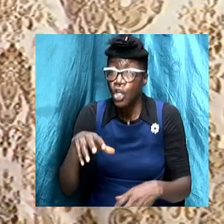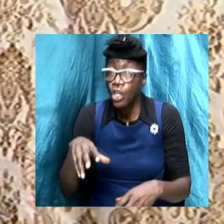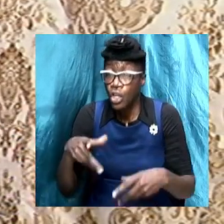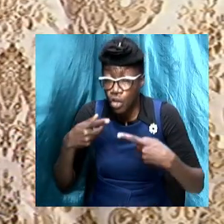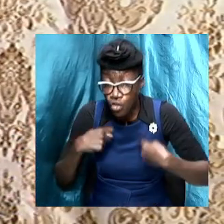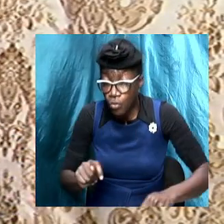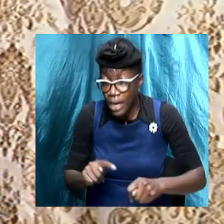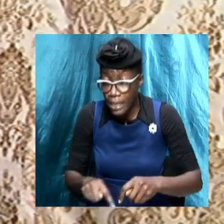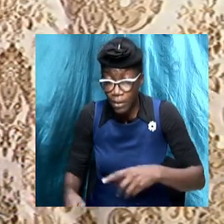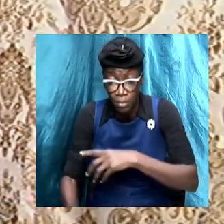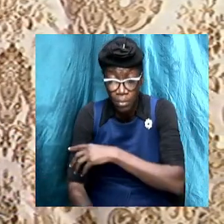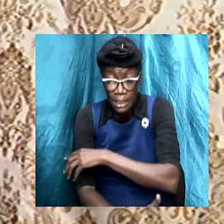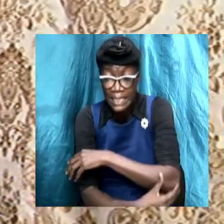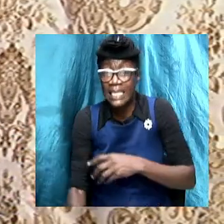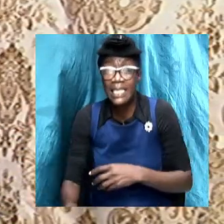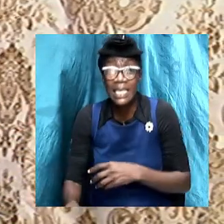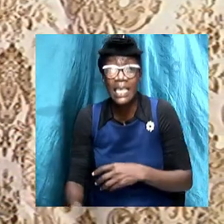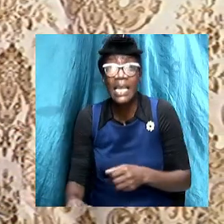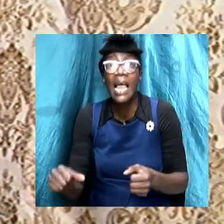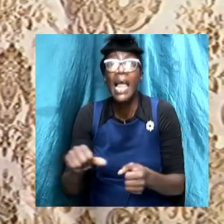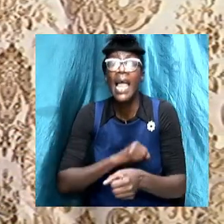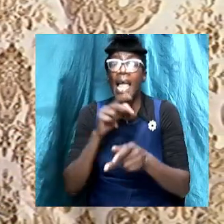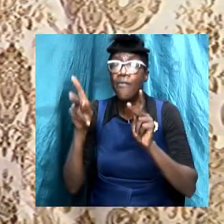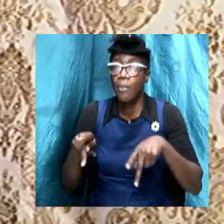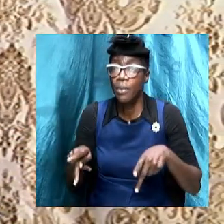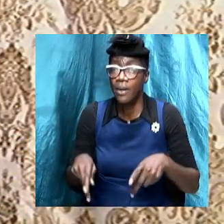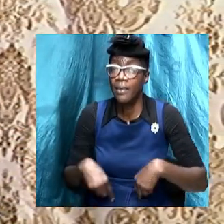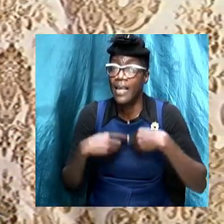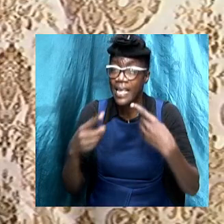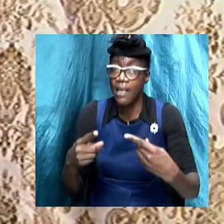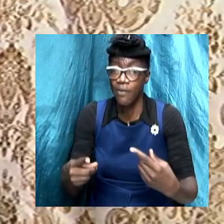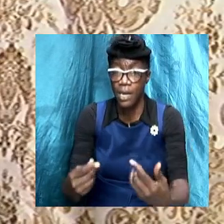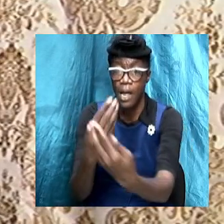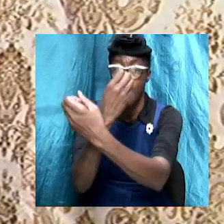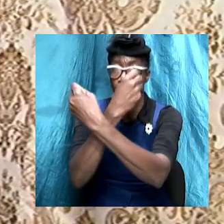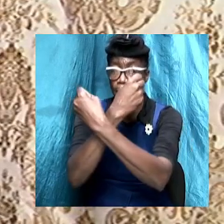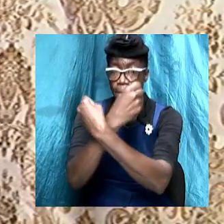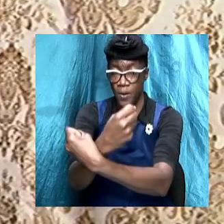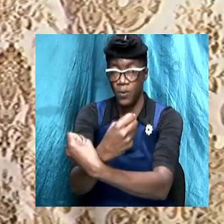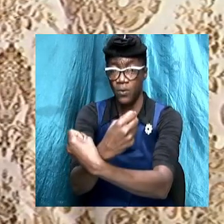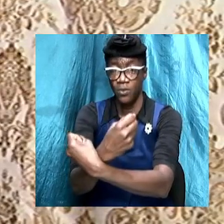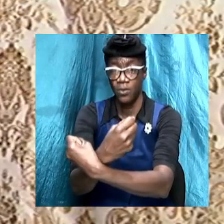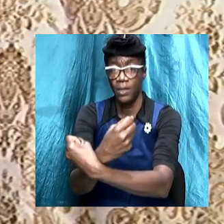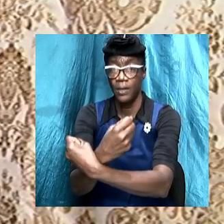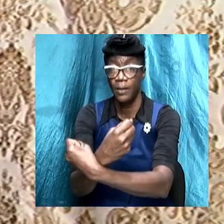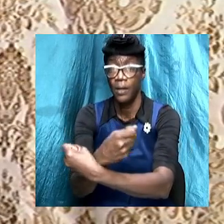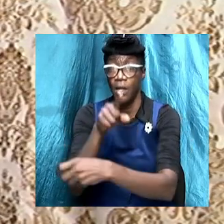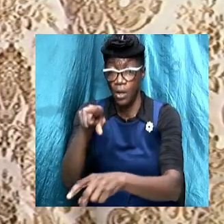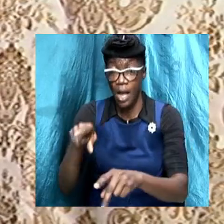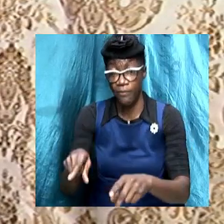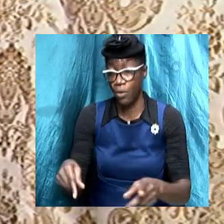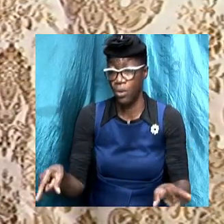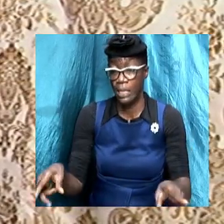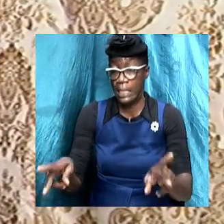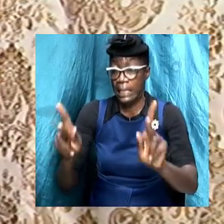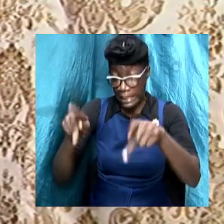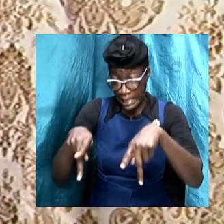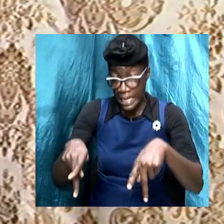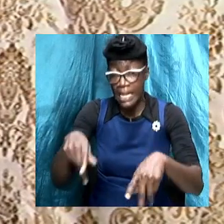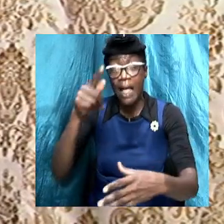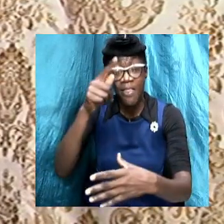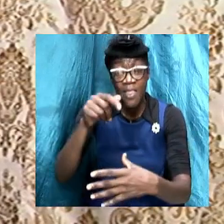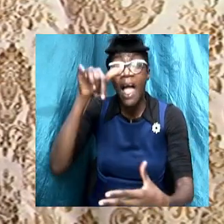stealing. Amen. Every person was given a boundary. Amen. And you had to reside within a particular